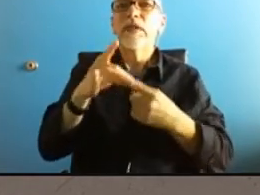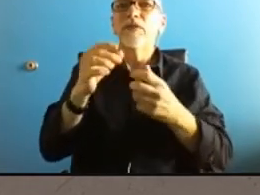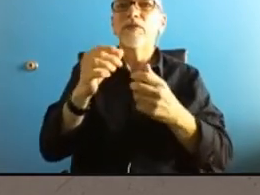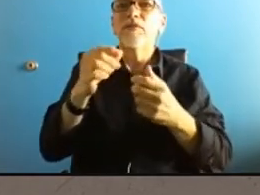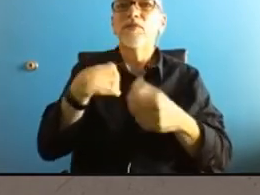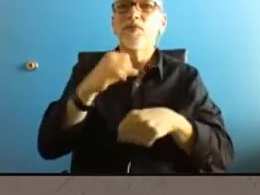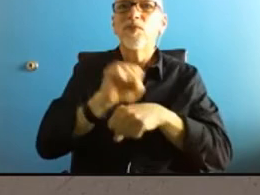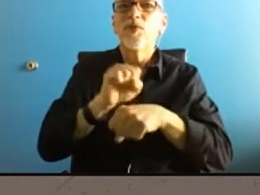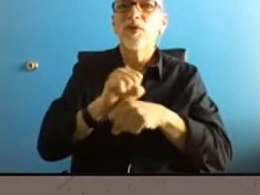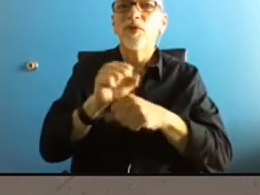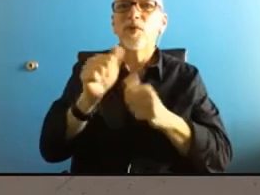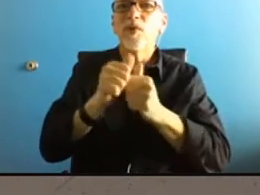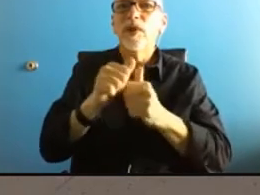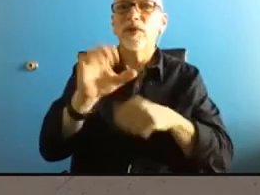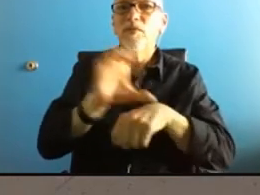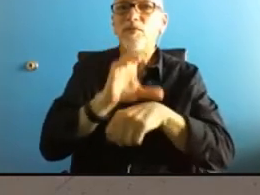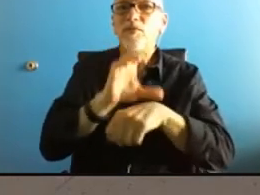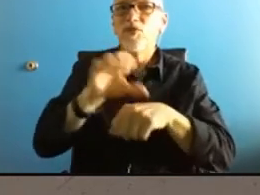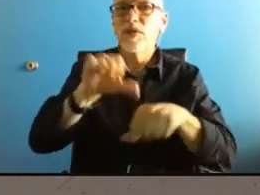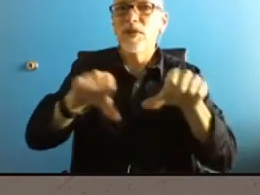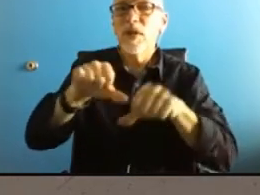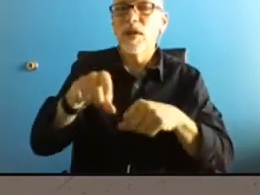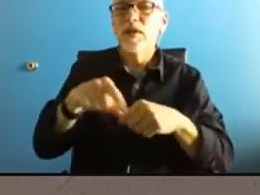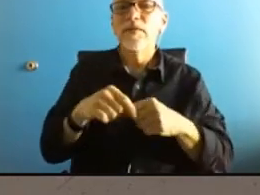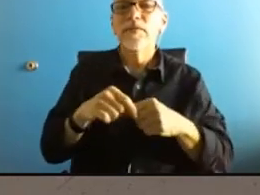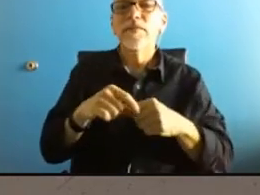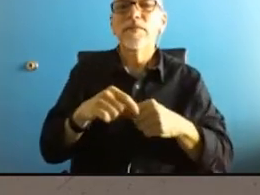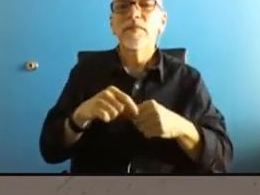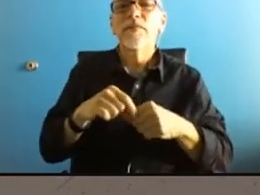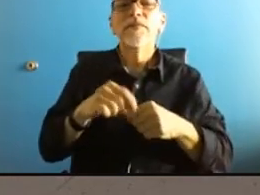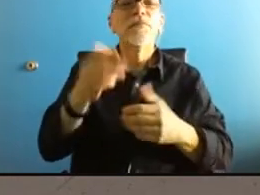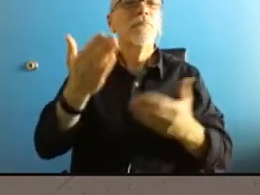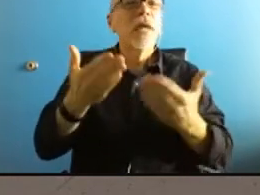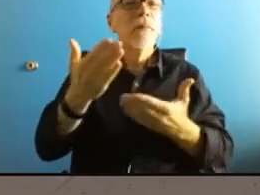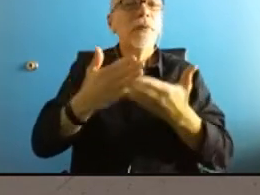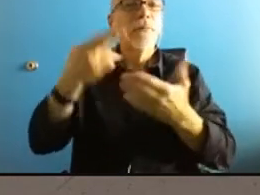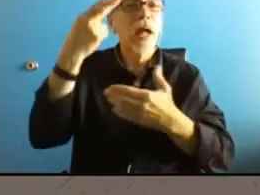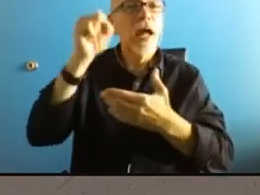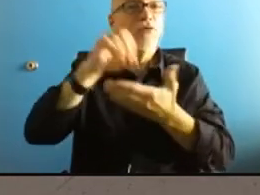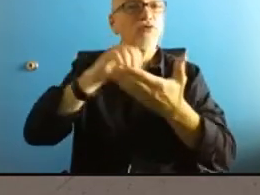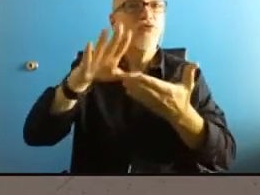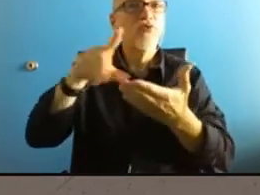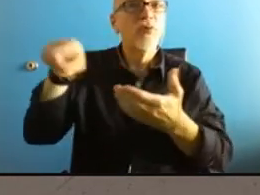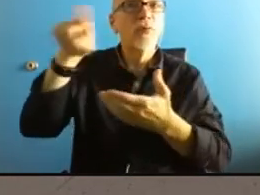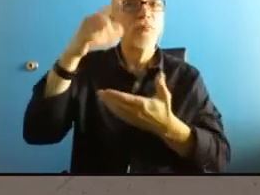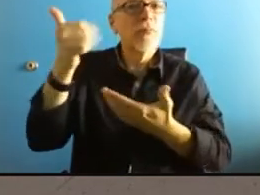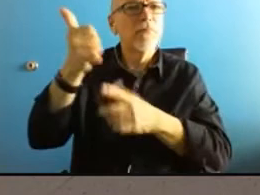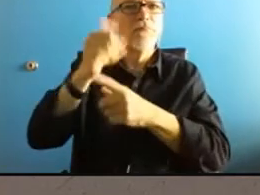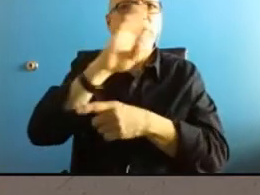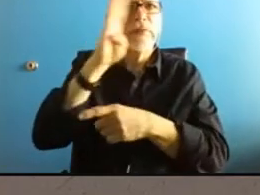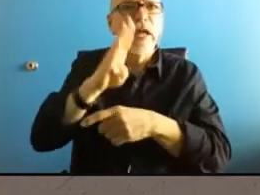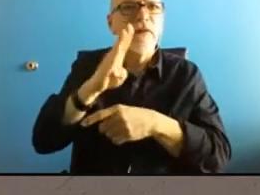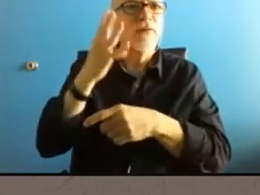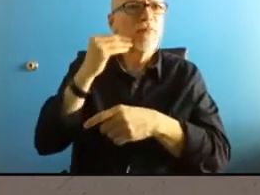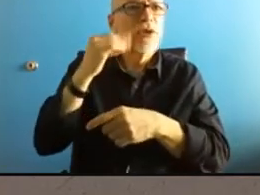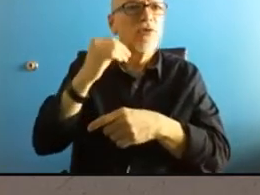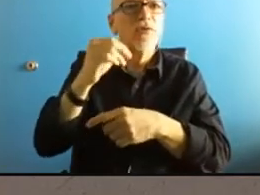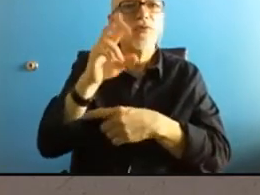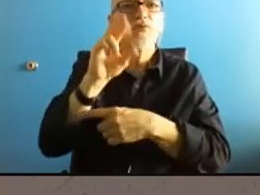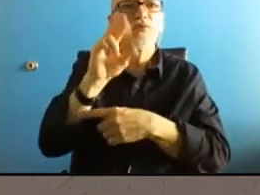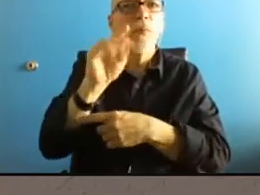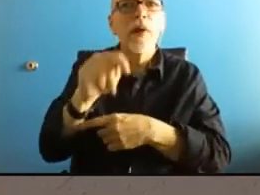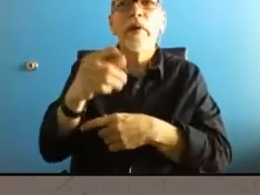working in computer science, is that there may be high school students that have never experienced computer science or robotics before. So